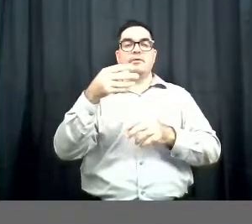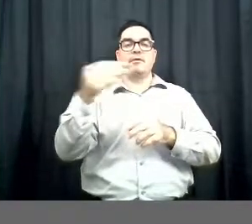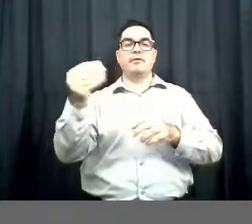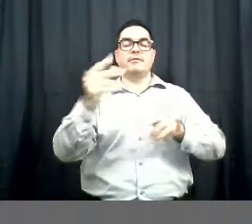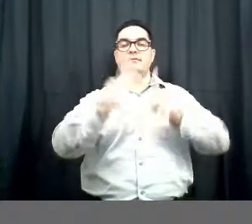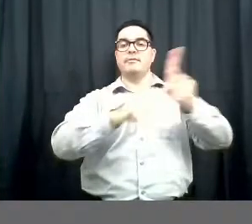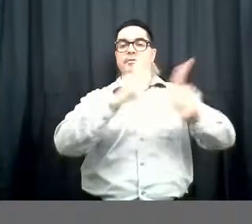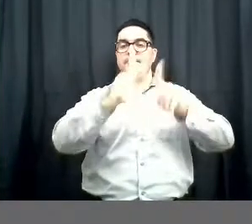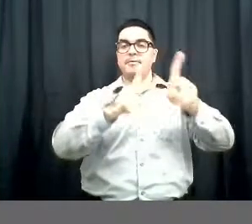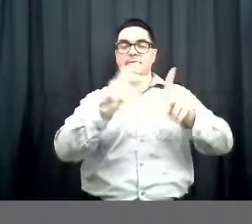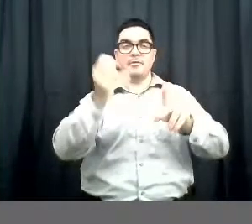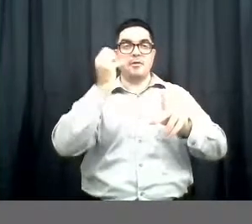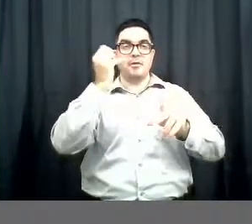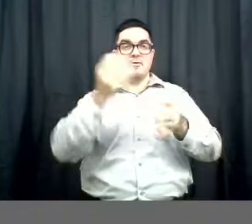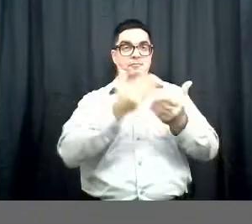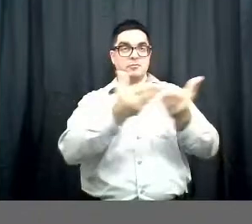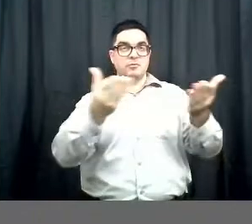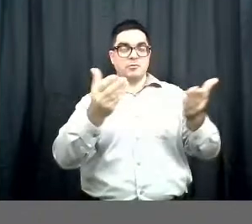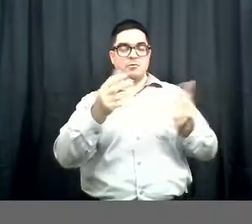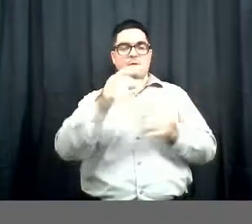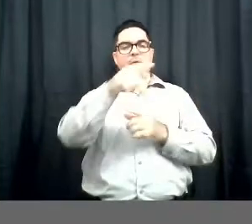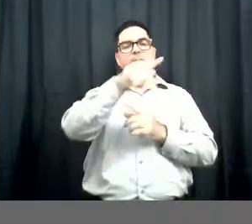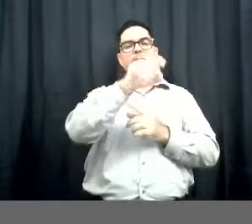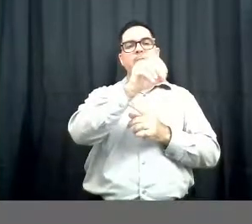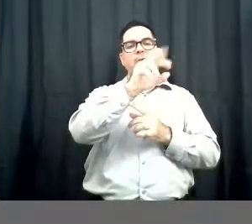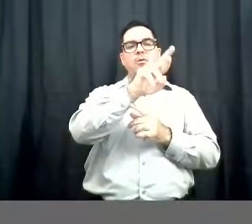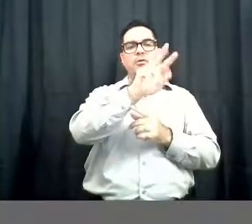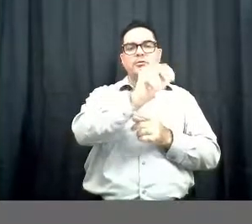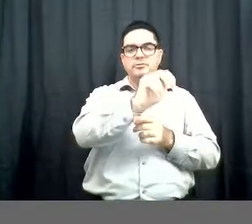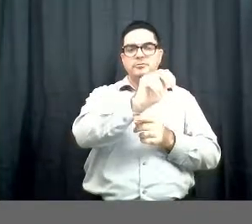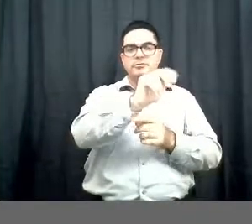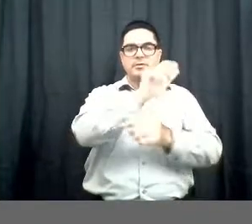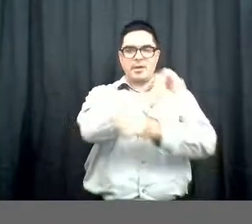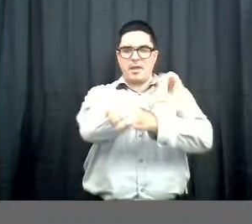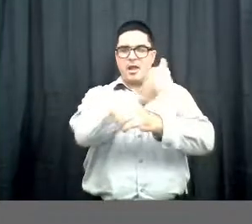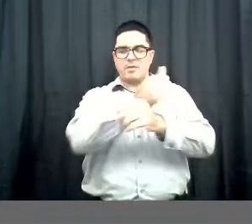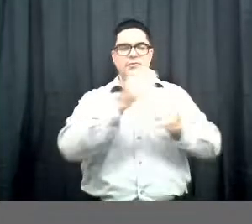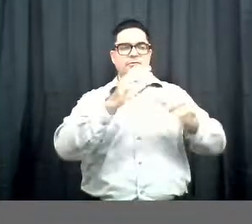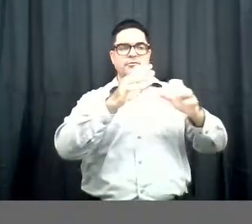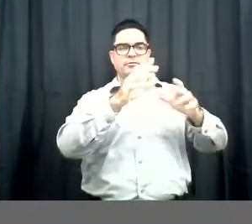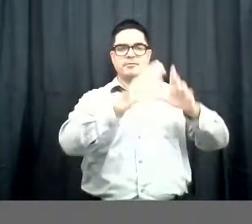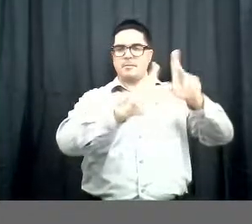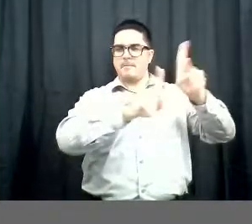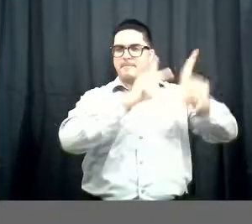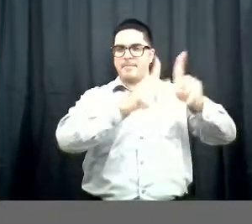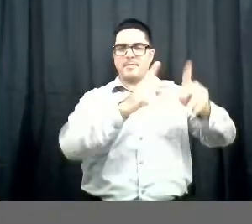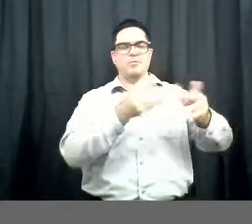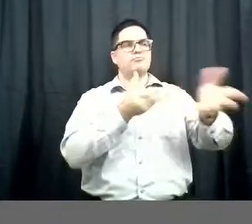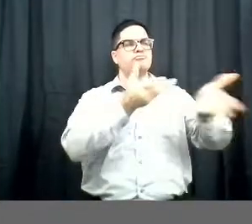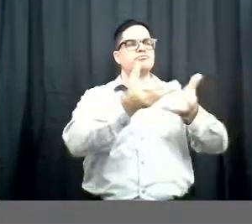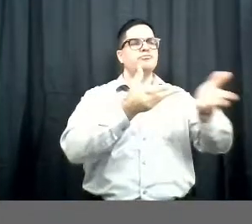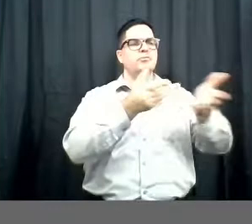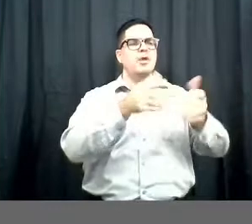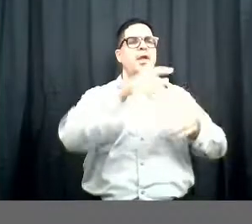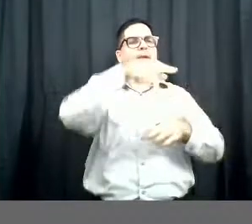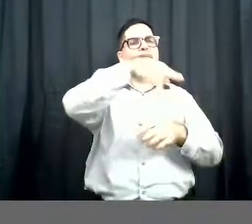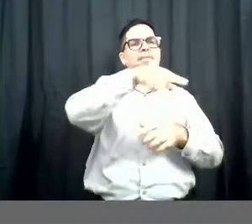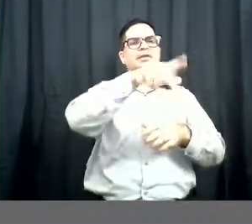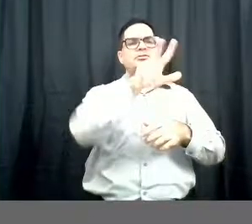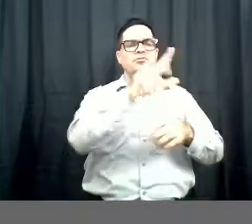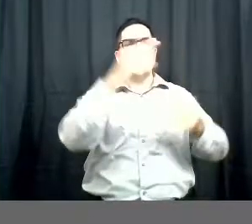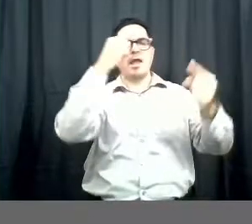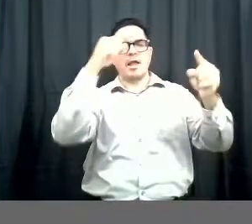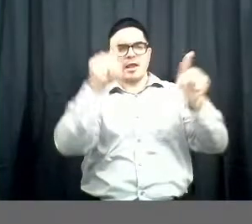Port Authority on the PREFA deal, they're pleased that they are able to enter into a P3 agreement and it isn't being held up because this deal has